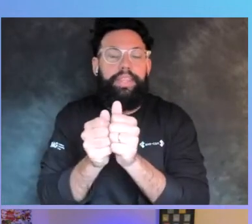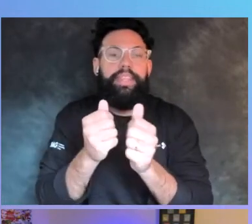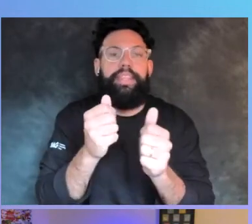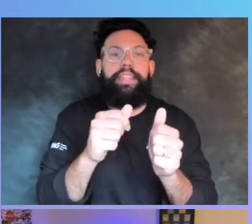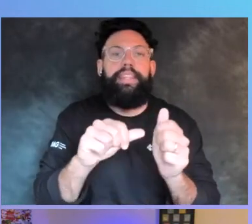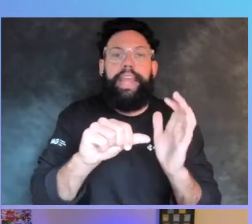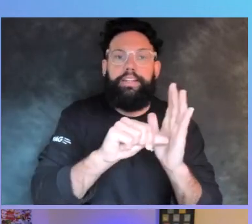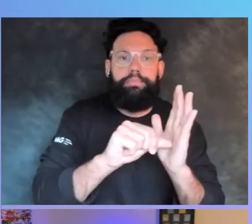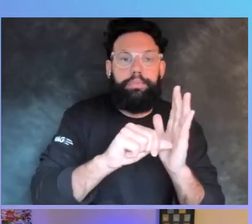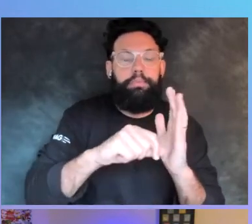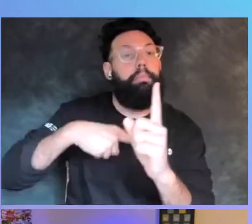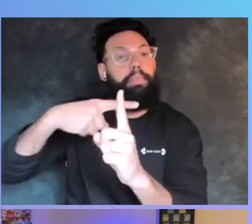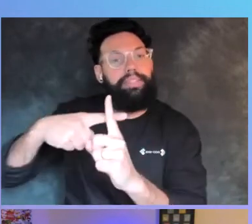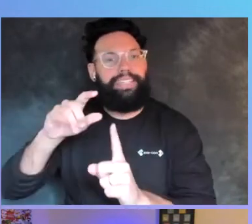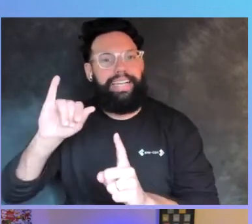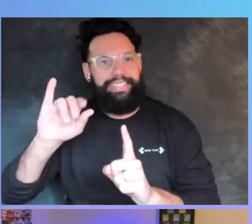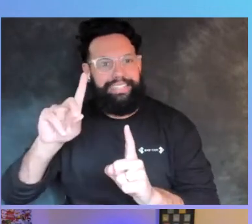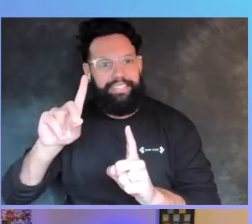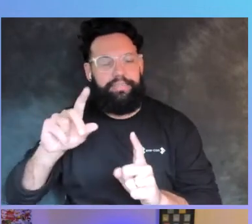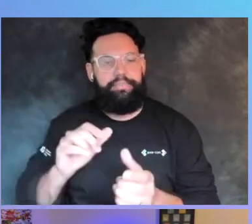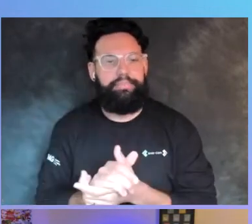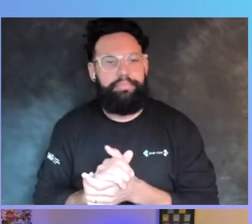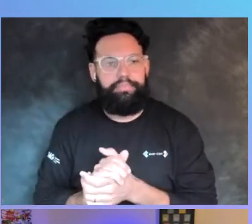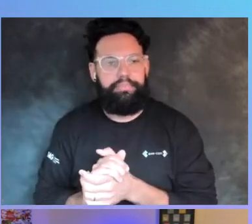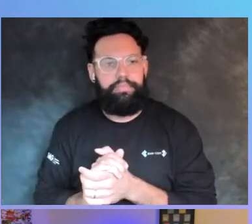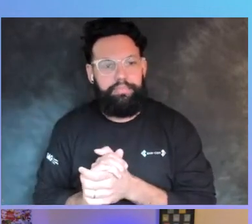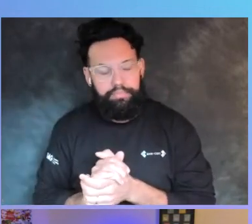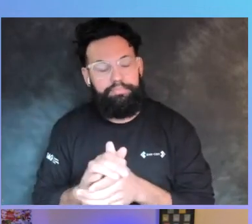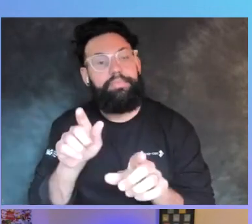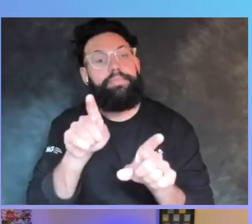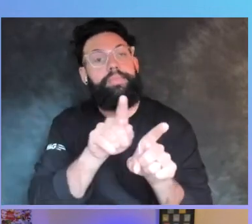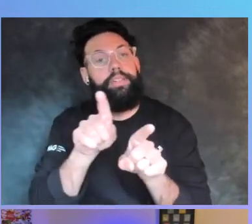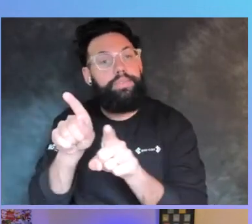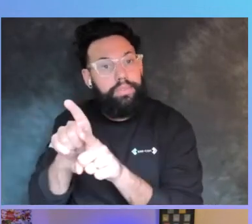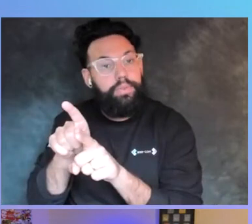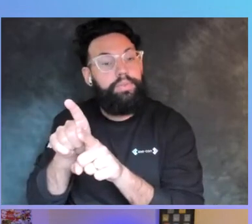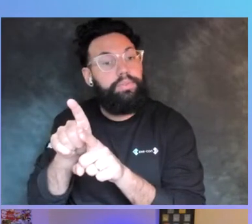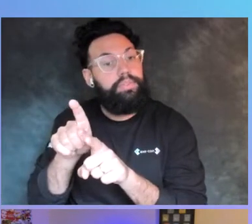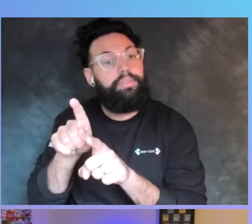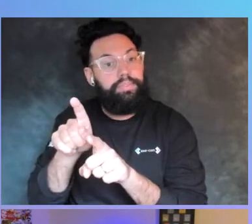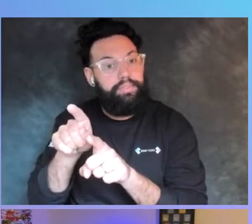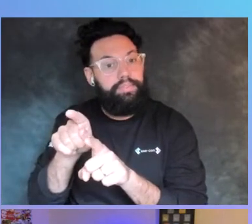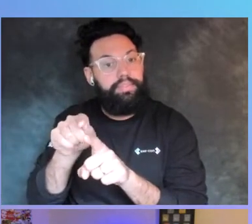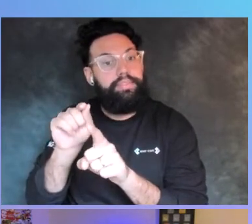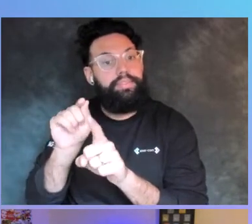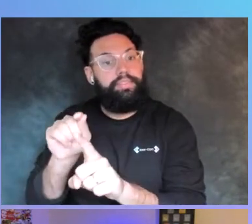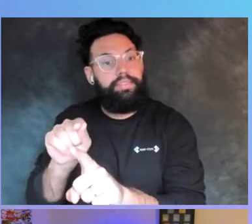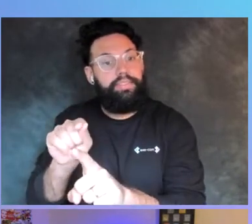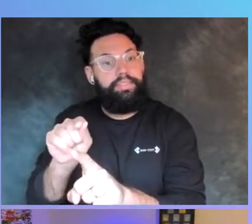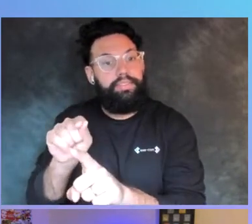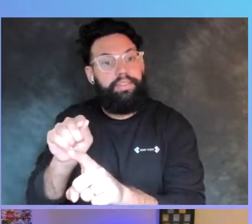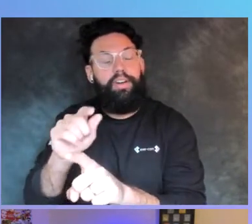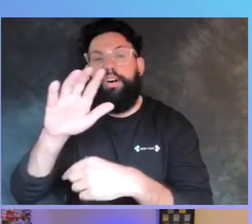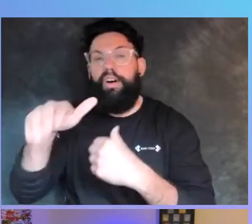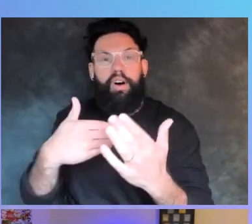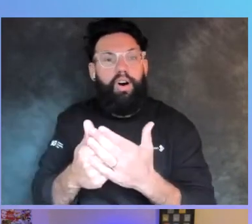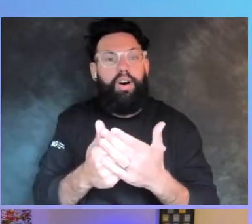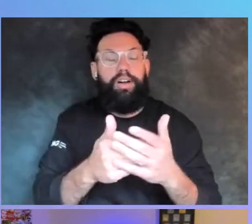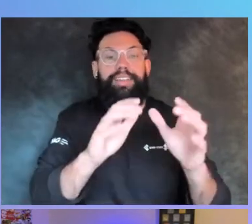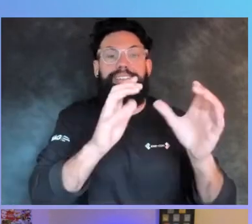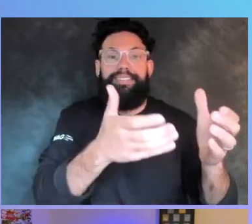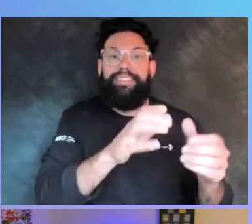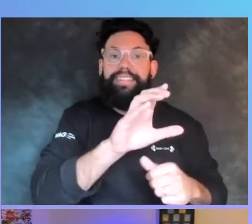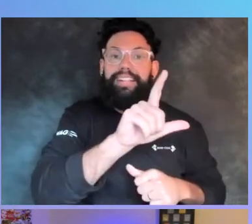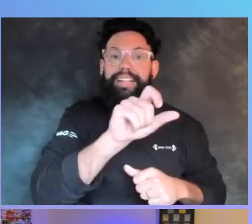element. Also, you should note that it is preserving all of the class names within all of